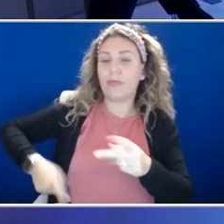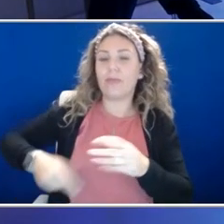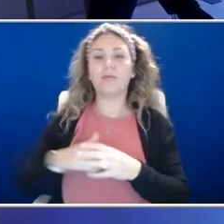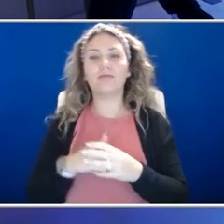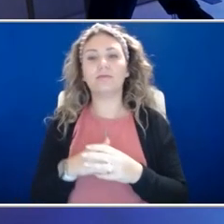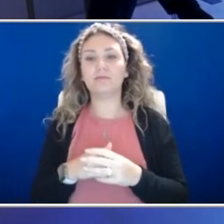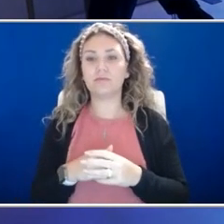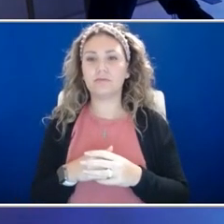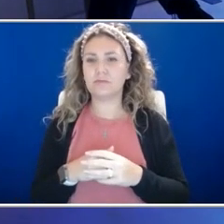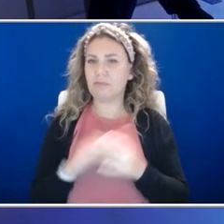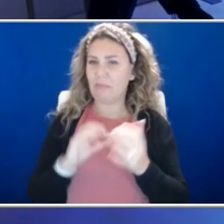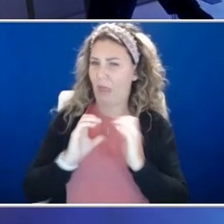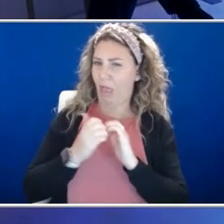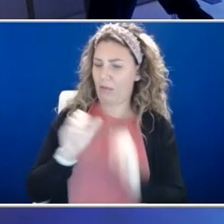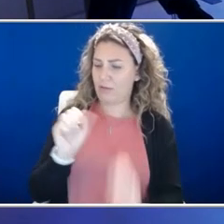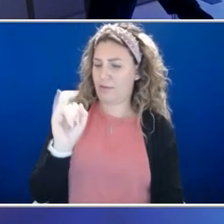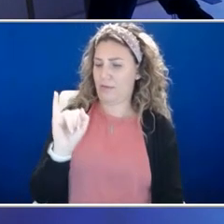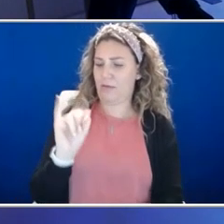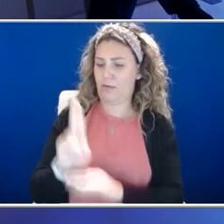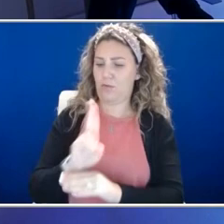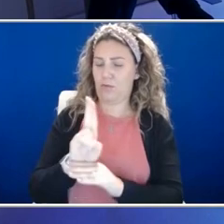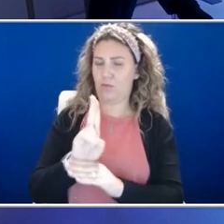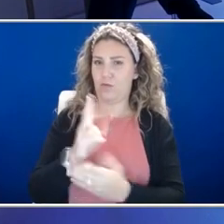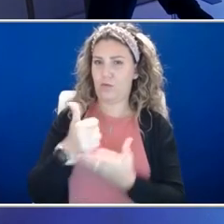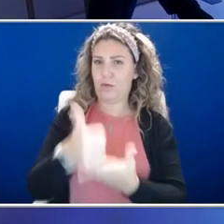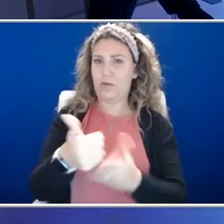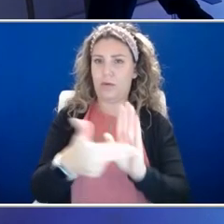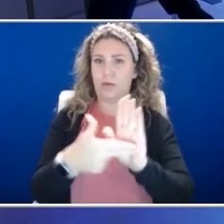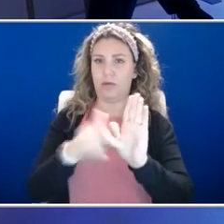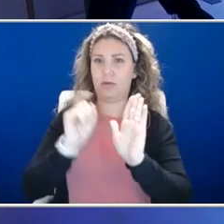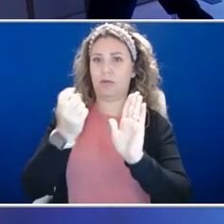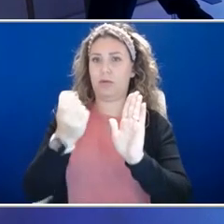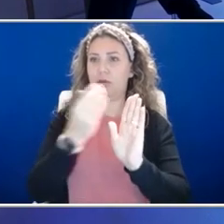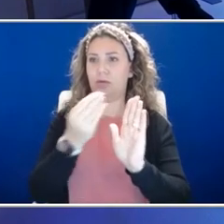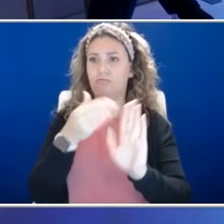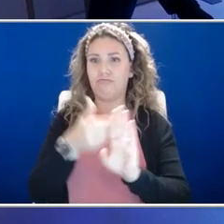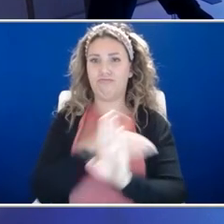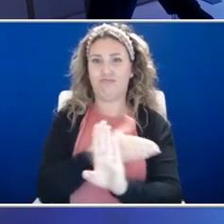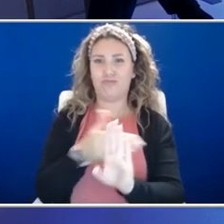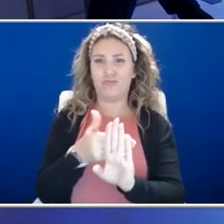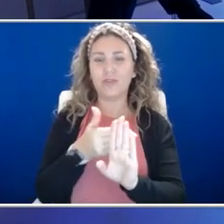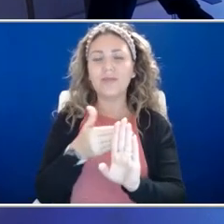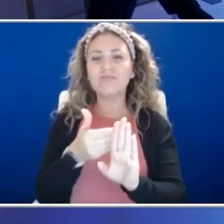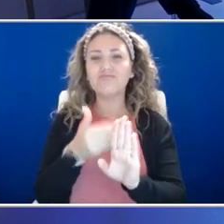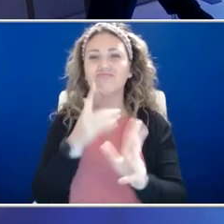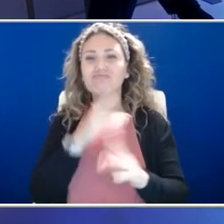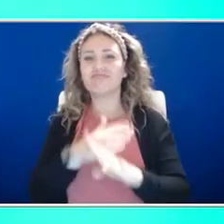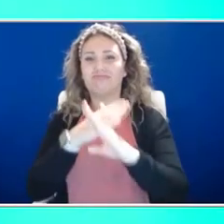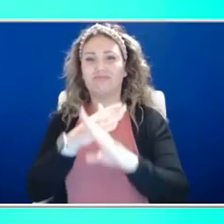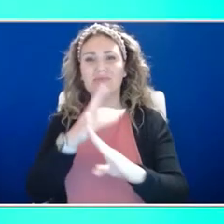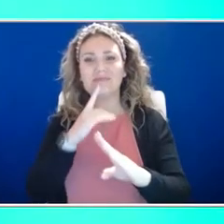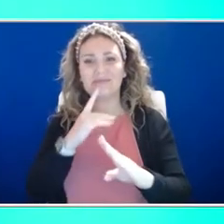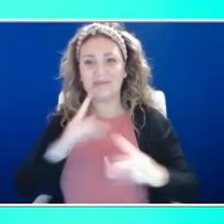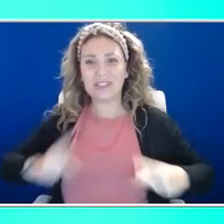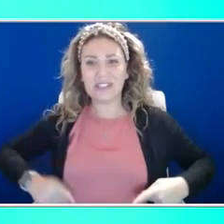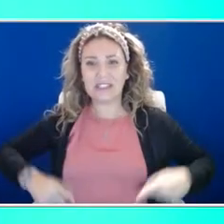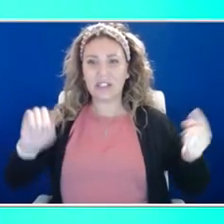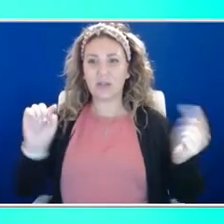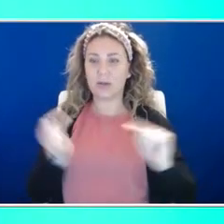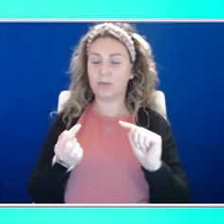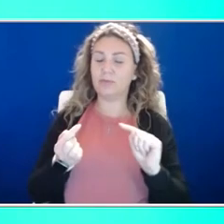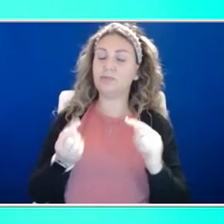How is AI being used to help diagnose and prevent kidney injury? Well, currently there are kind of